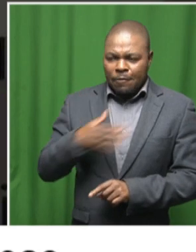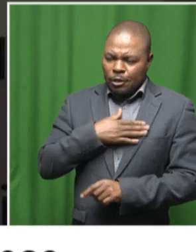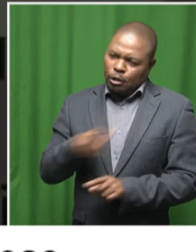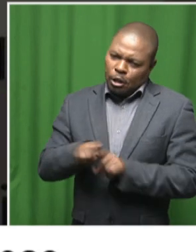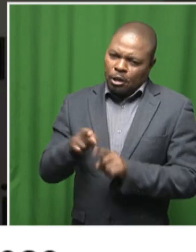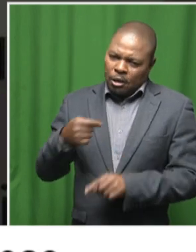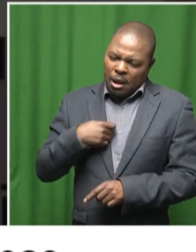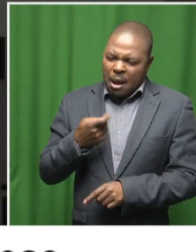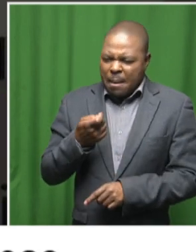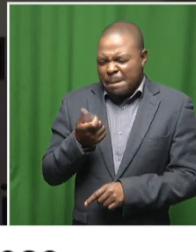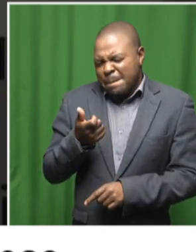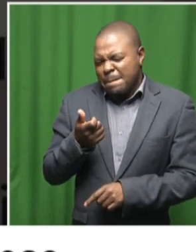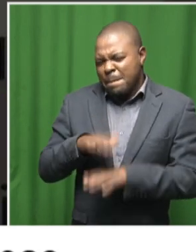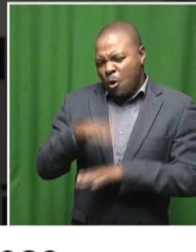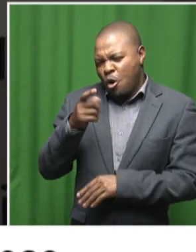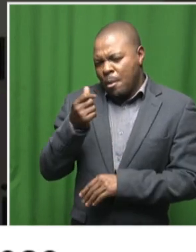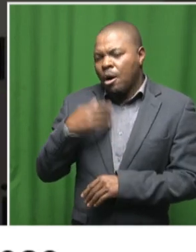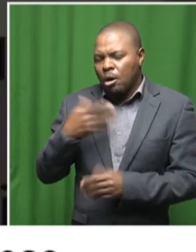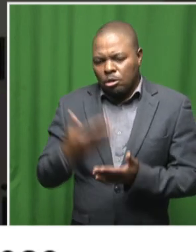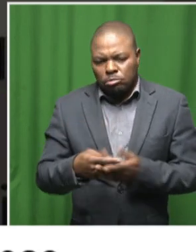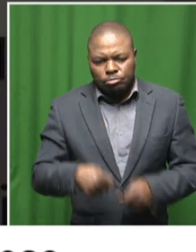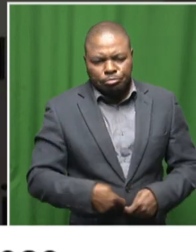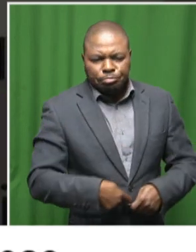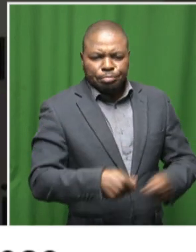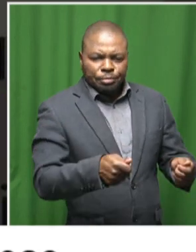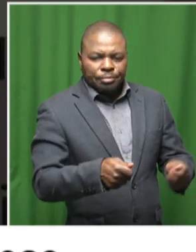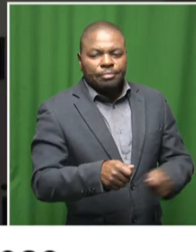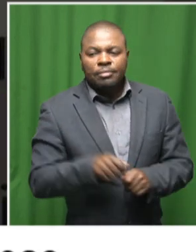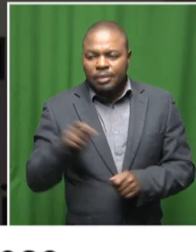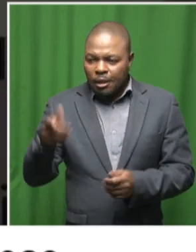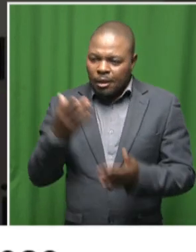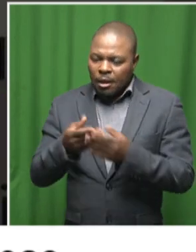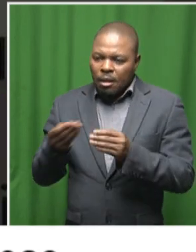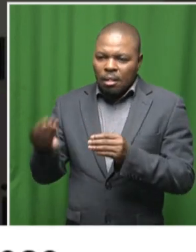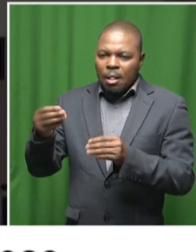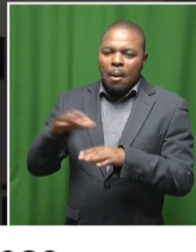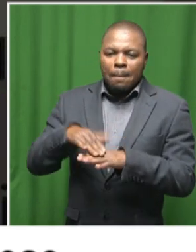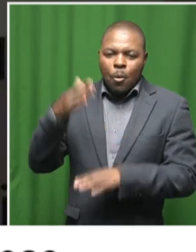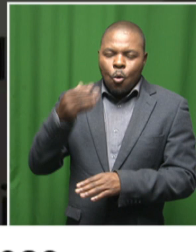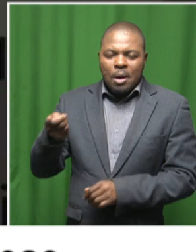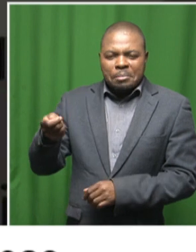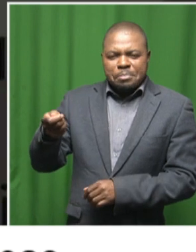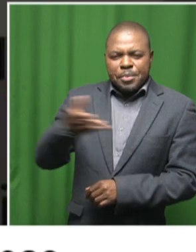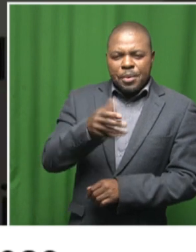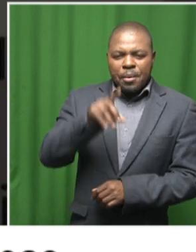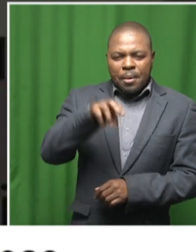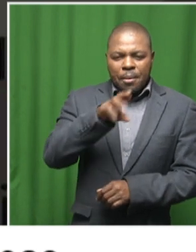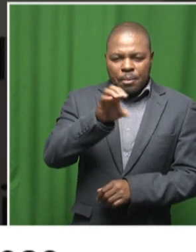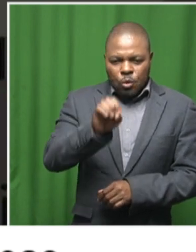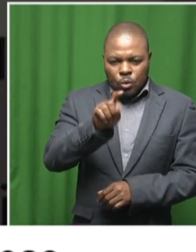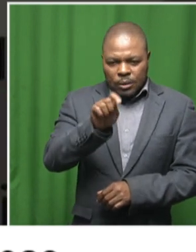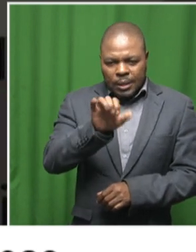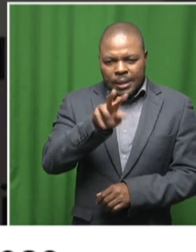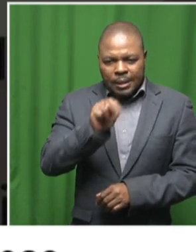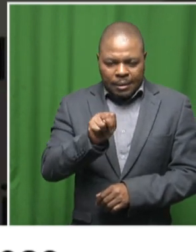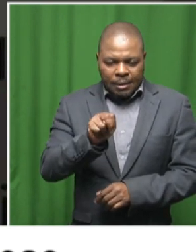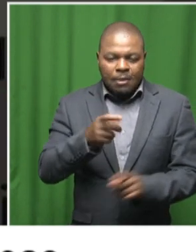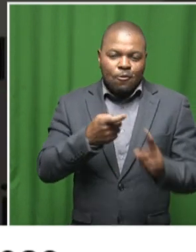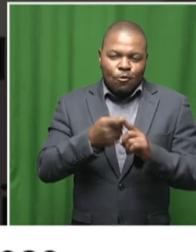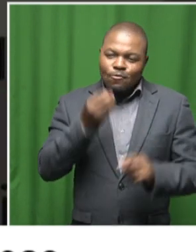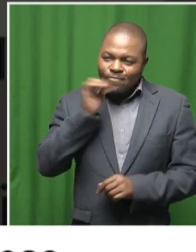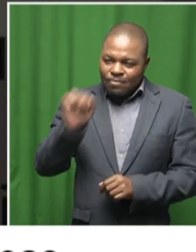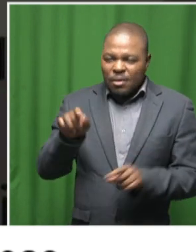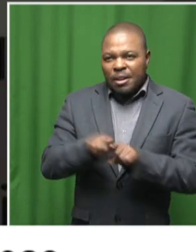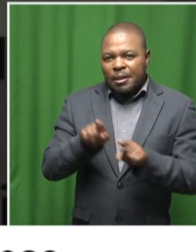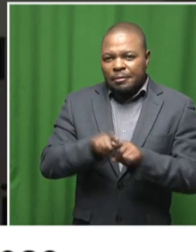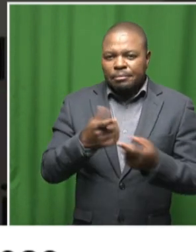I've got a little bit of some coins that I want to spend on the side, they can introduce more expensive protein into their diet, right? Now we're